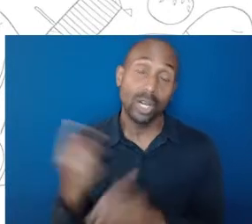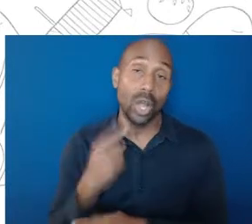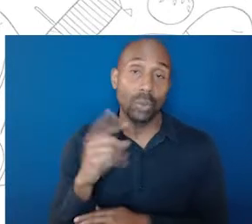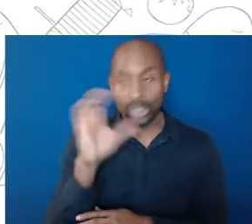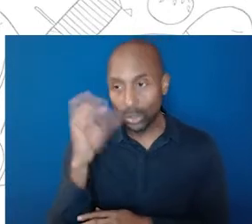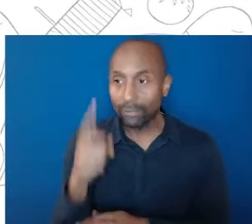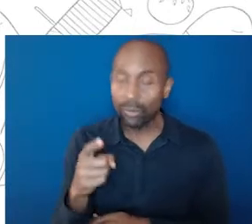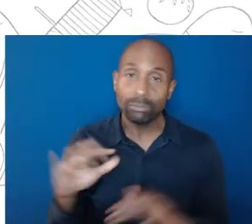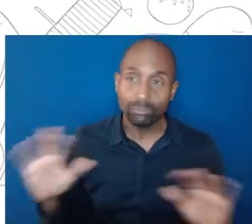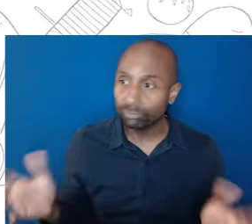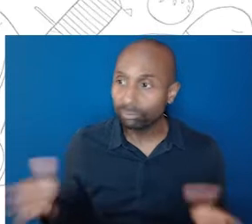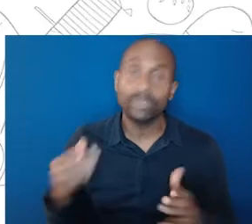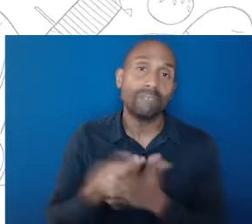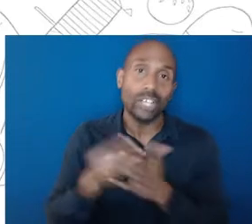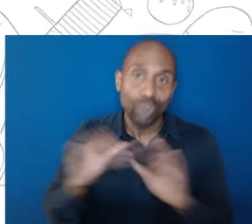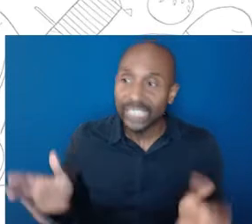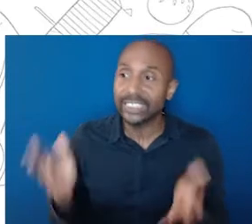money to operate.